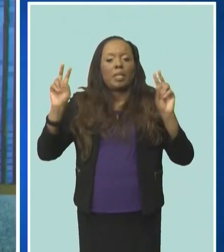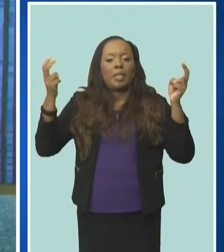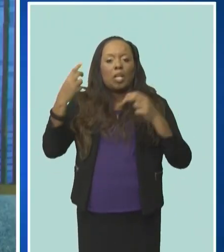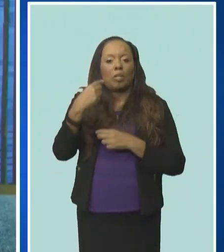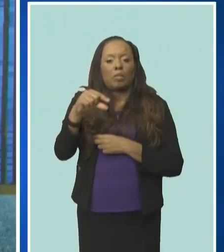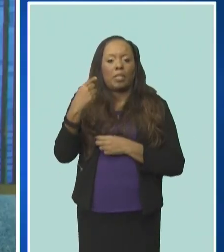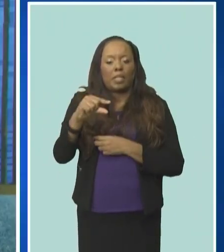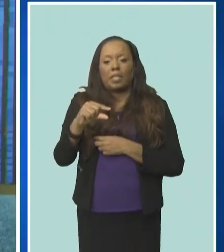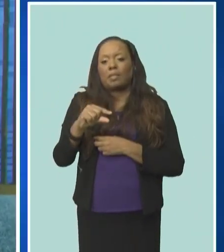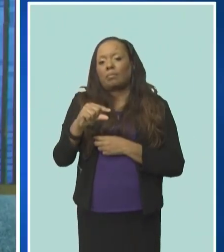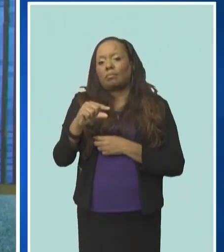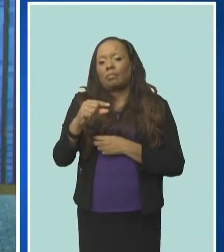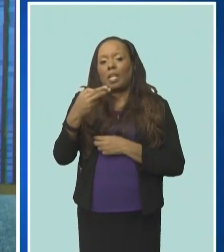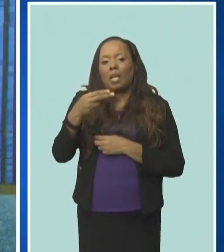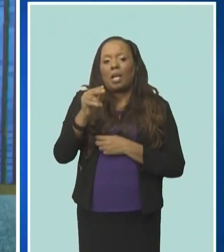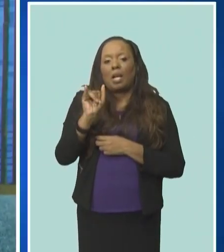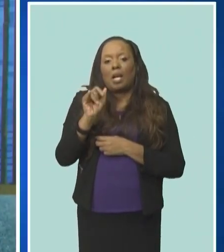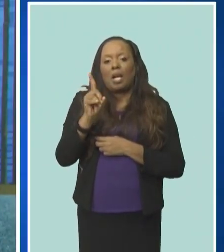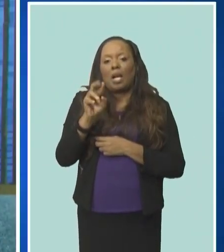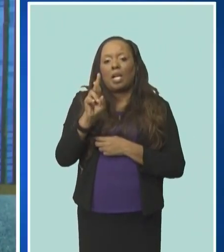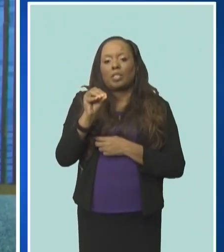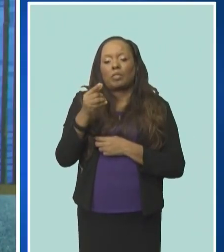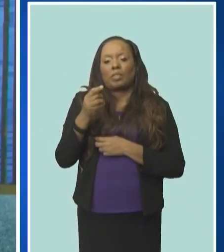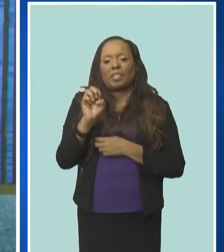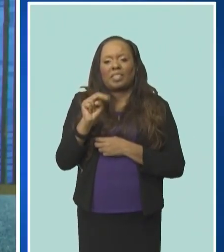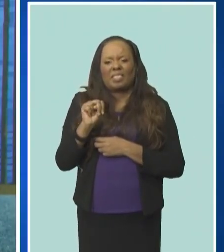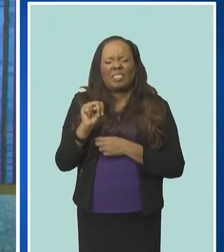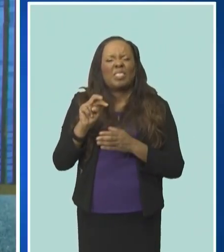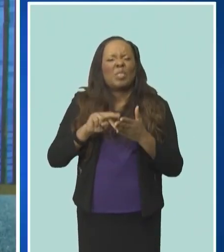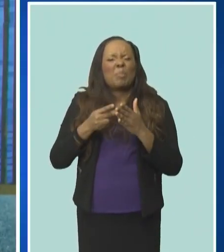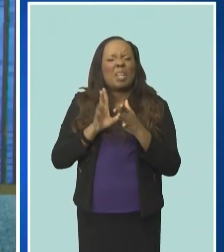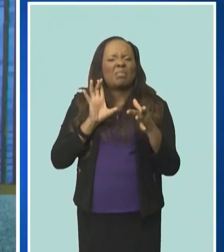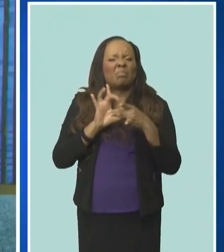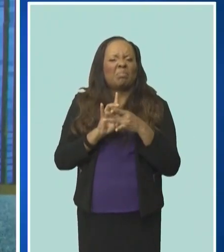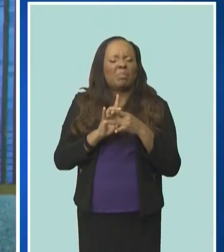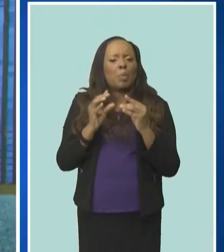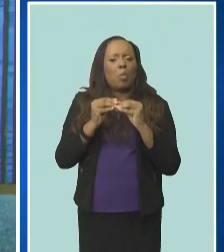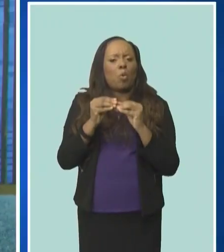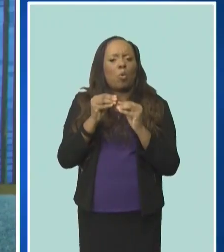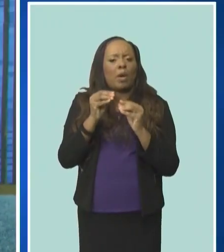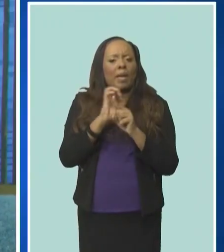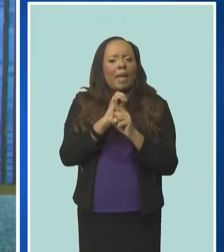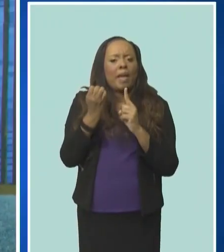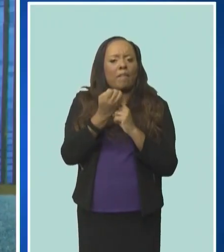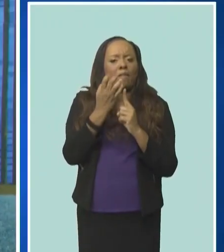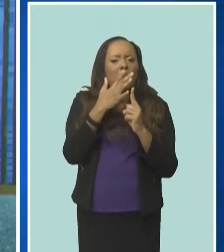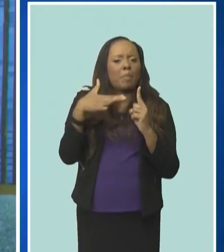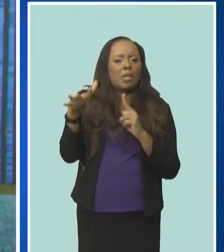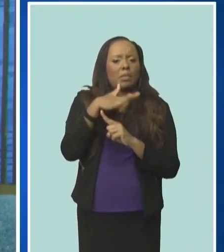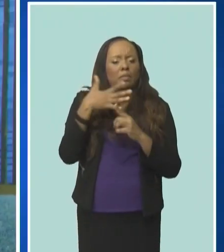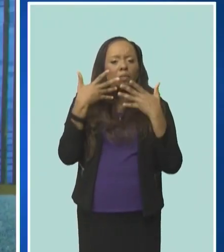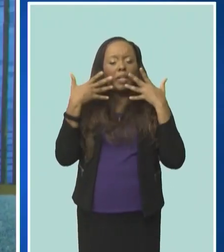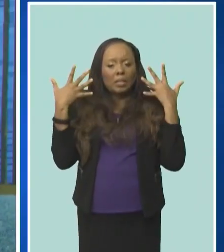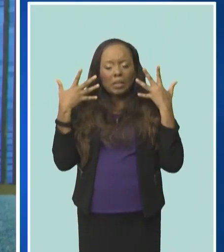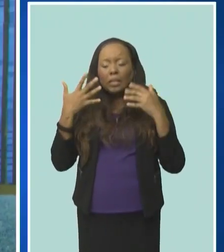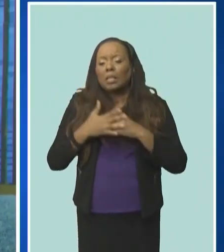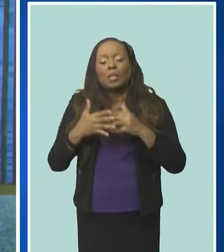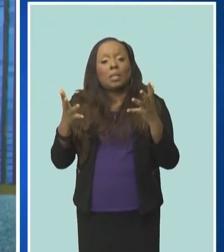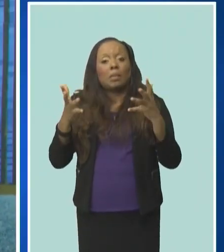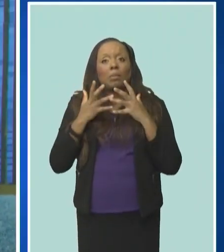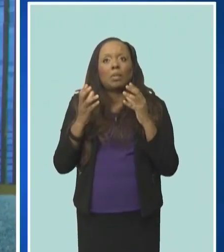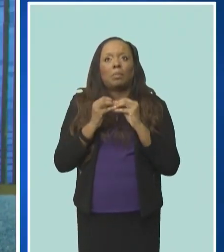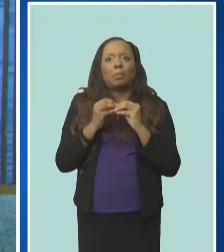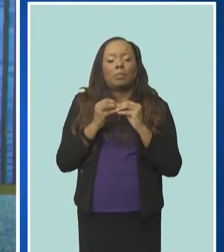technology as the project is in the operational phase. And also we're looking at exploring opportunities